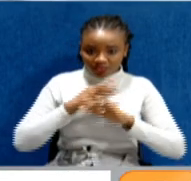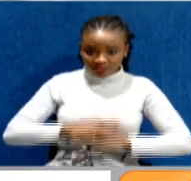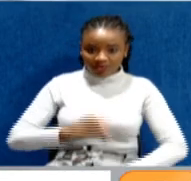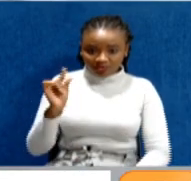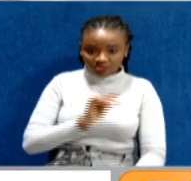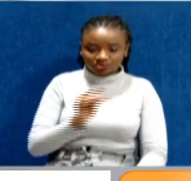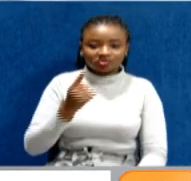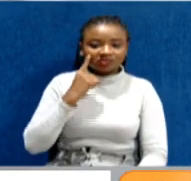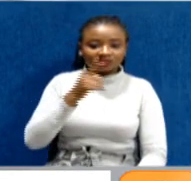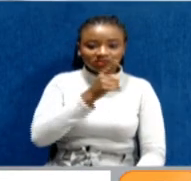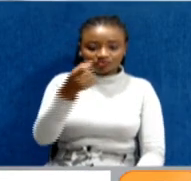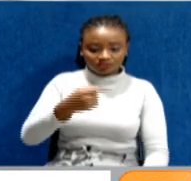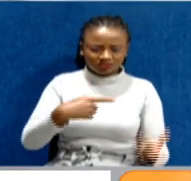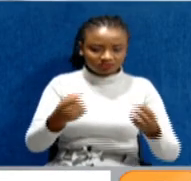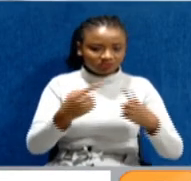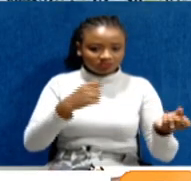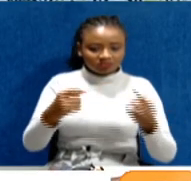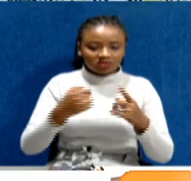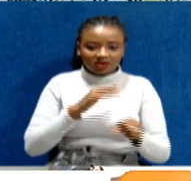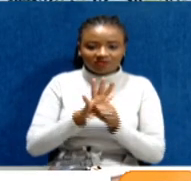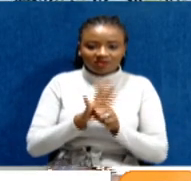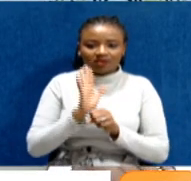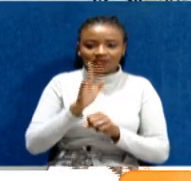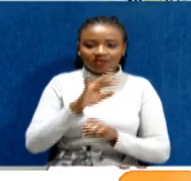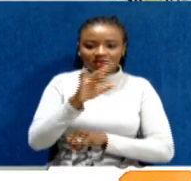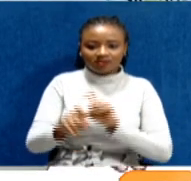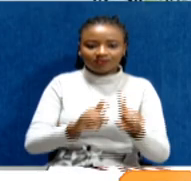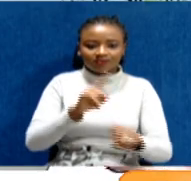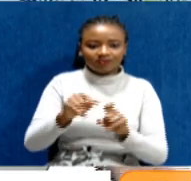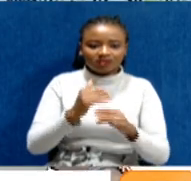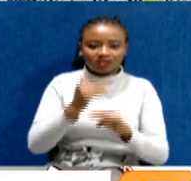Money Report. I see a lot of your questions coming through. I'll try and squeeze them in the